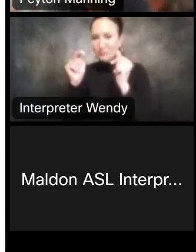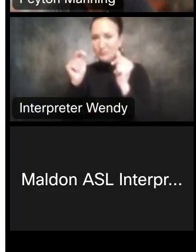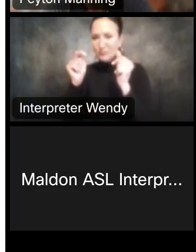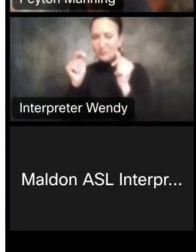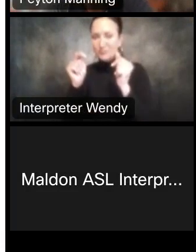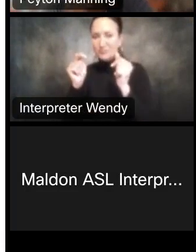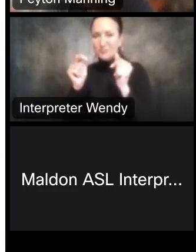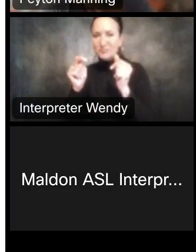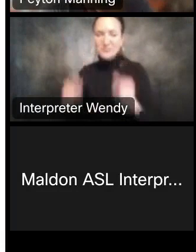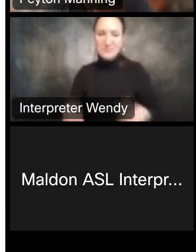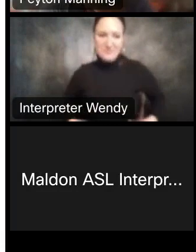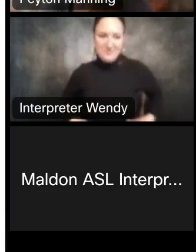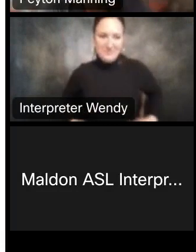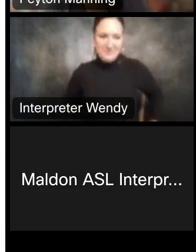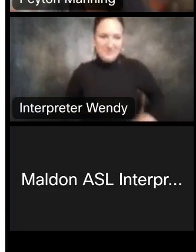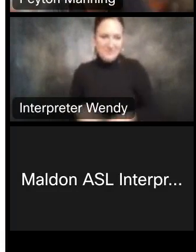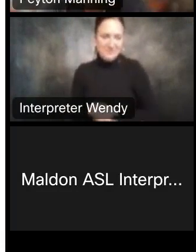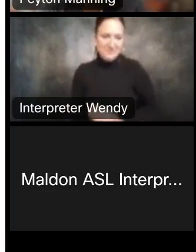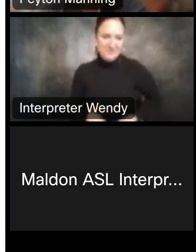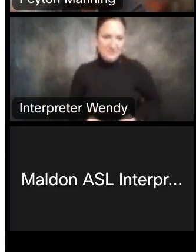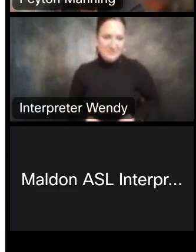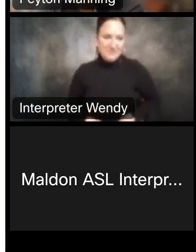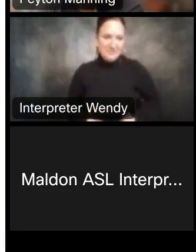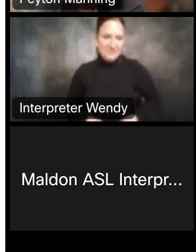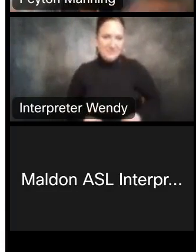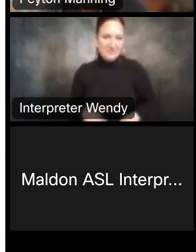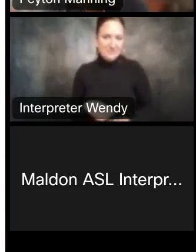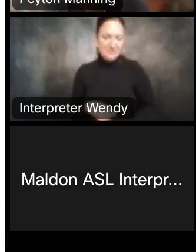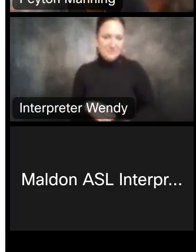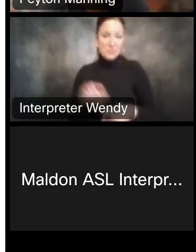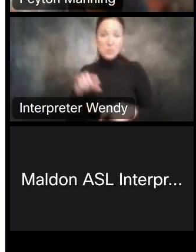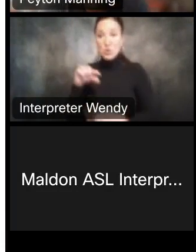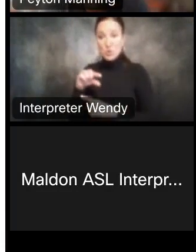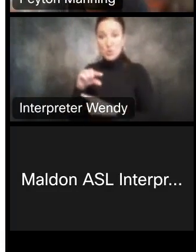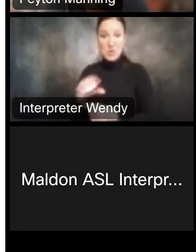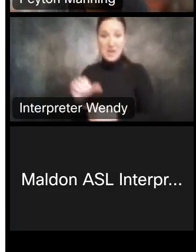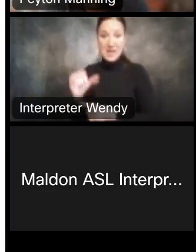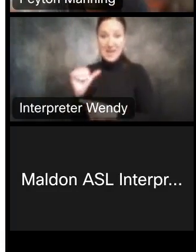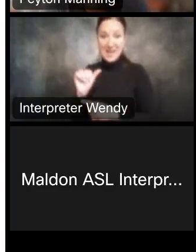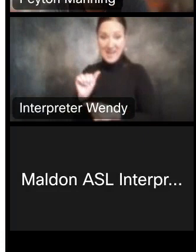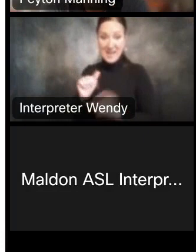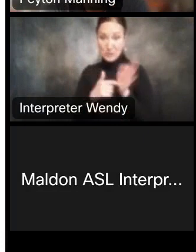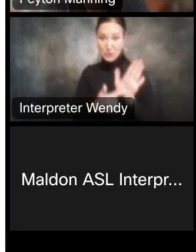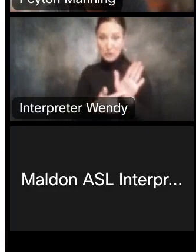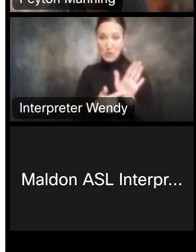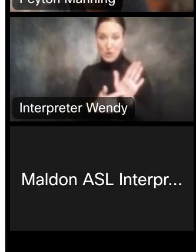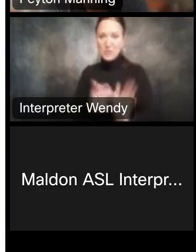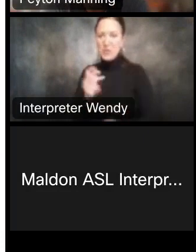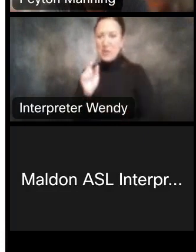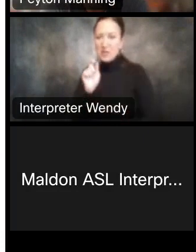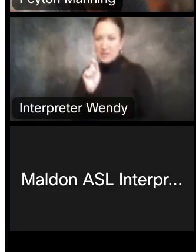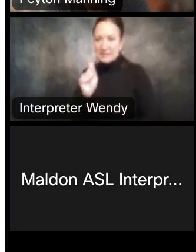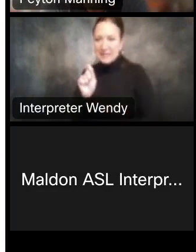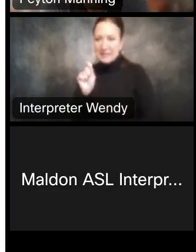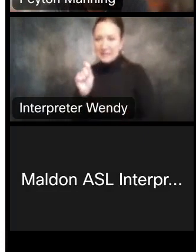Next slide, please. And then again, just to point you to the Q&A box, if you use the 3 dots on the bottom right of